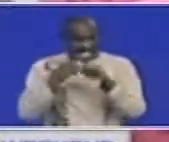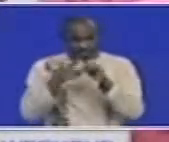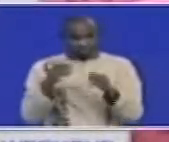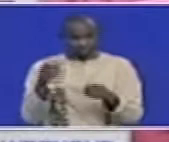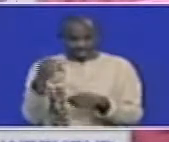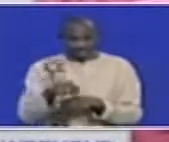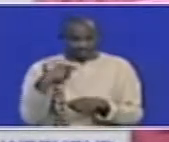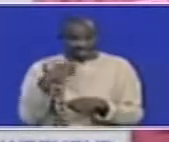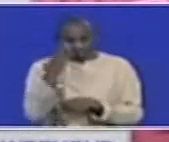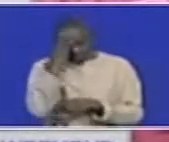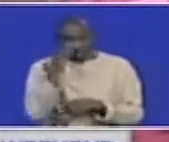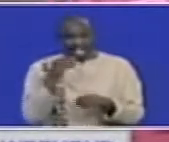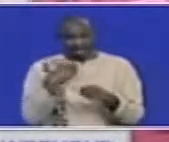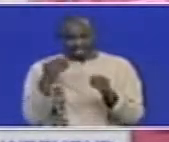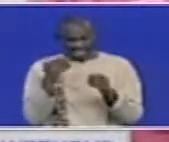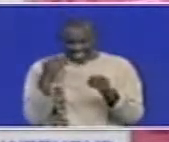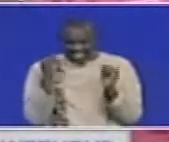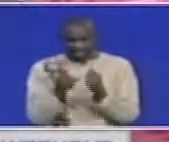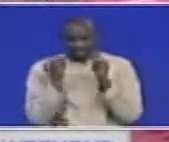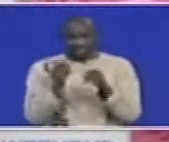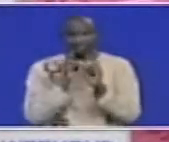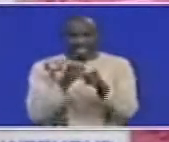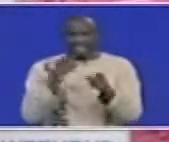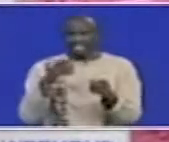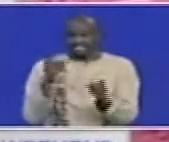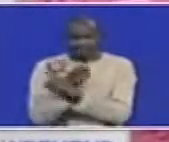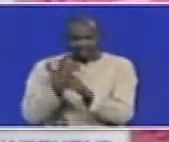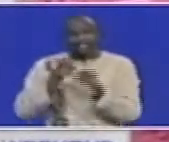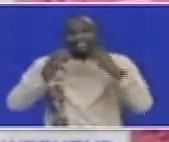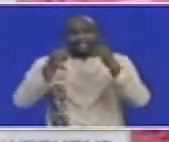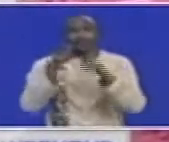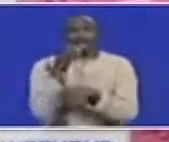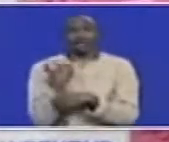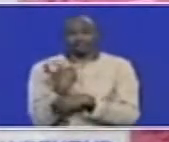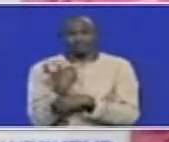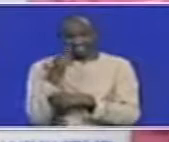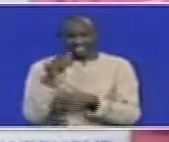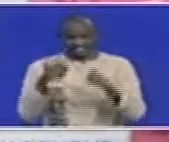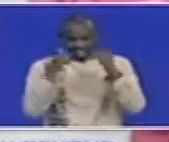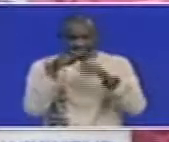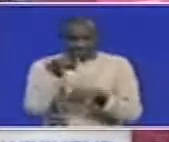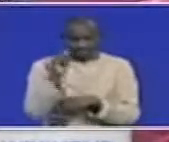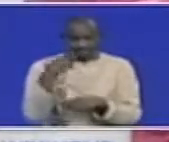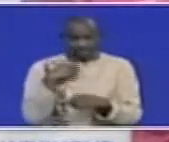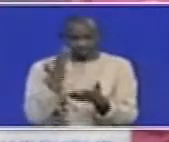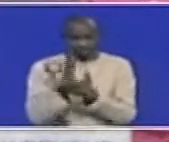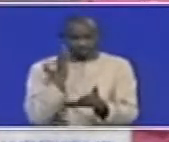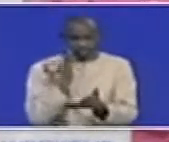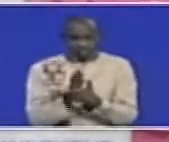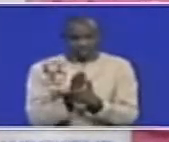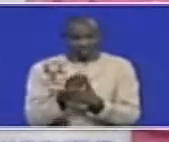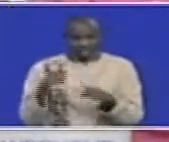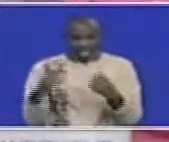are discovering new talents. Every year, we produce a new champion. And that champion itself, definitely in due